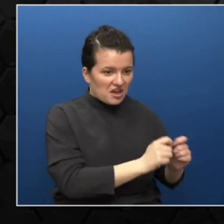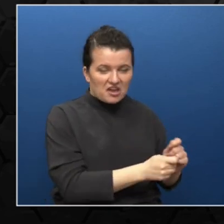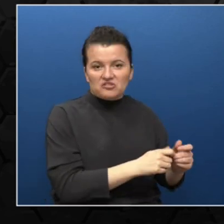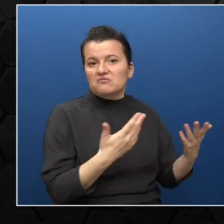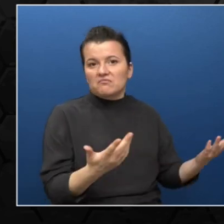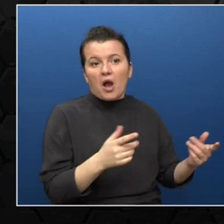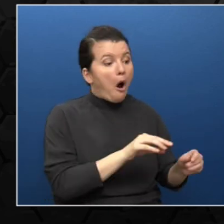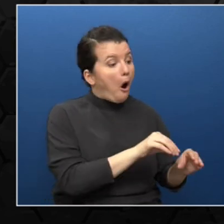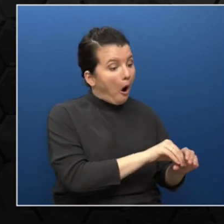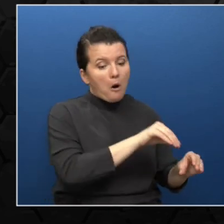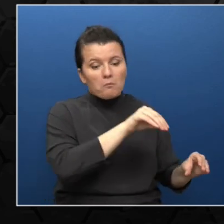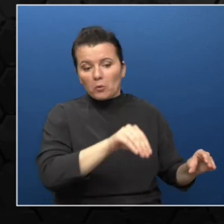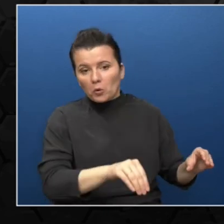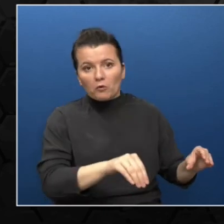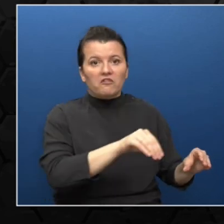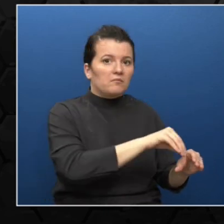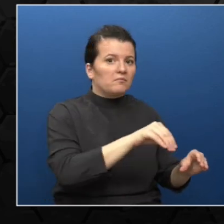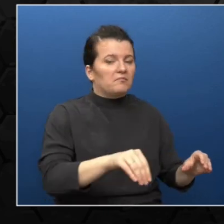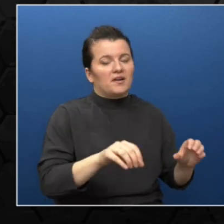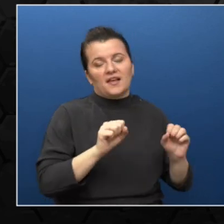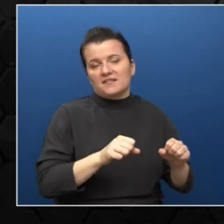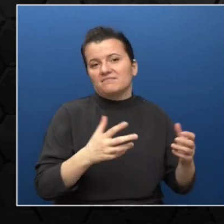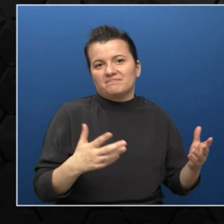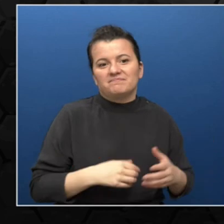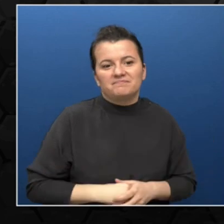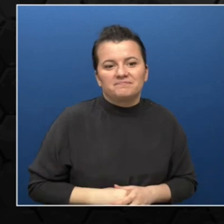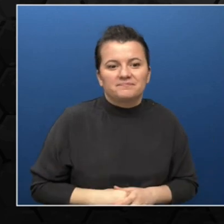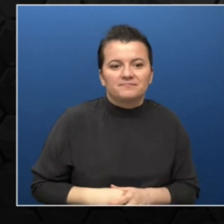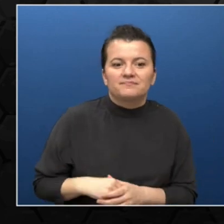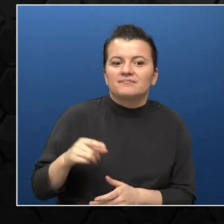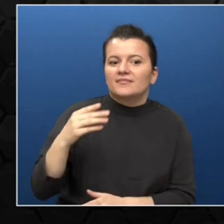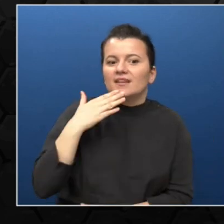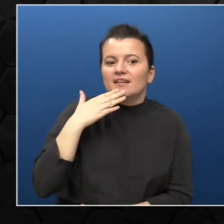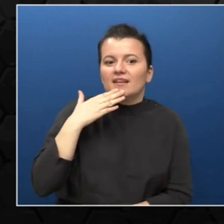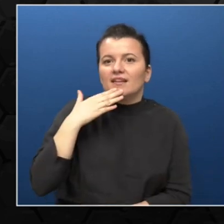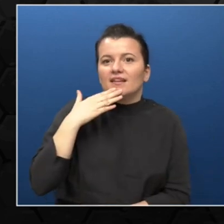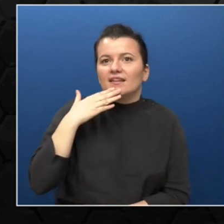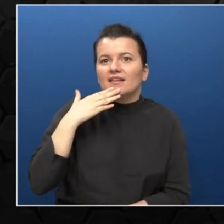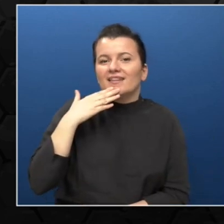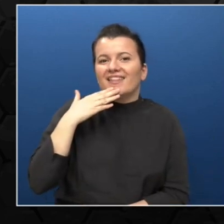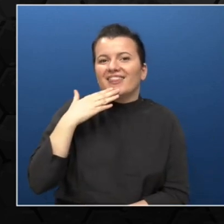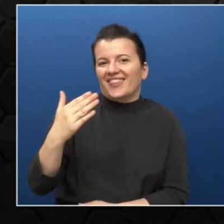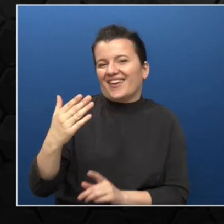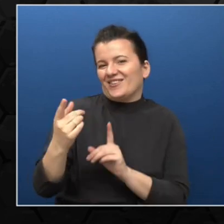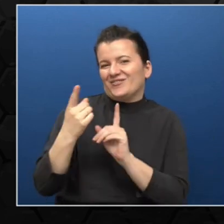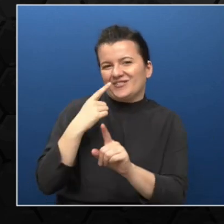Cool. Yeah, thanks a lot for answering. That answers my question. Yeah. Great.